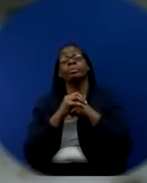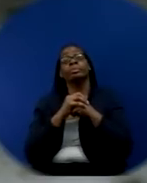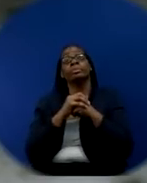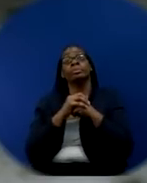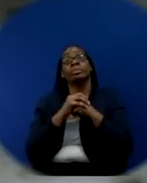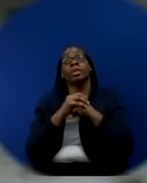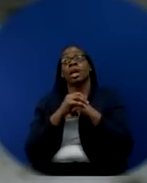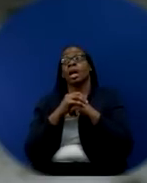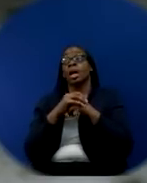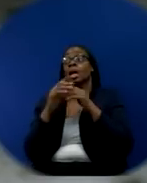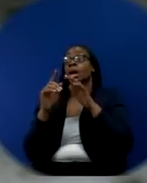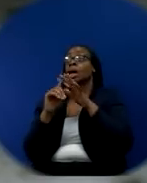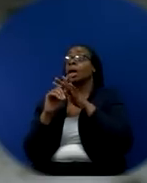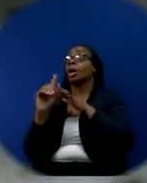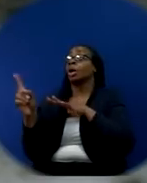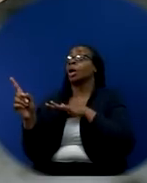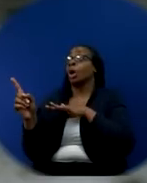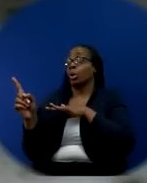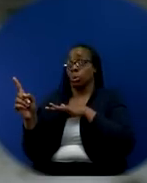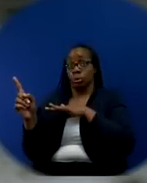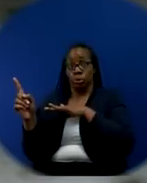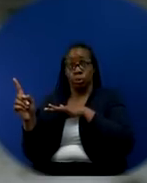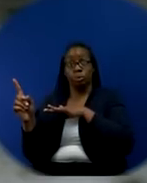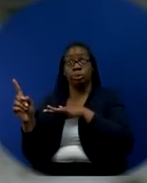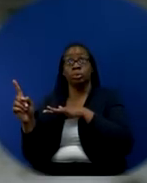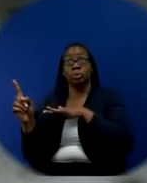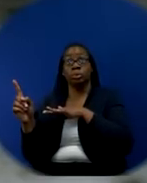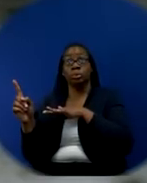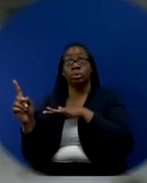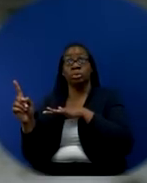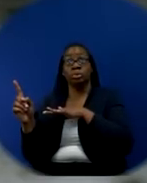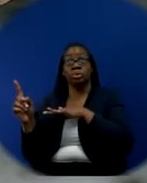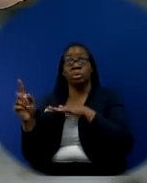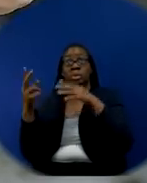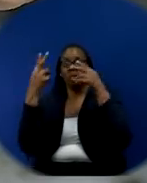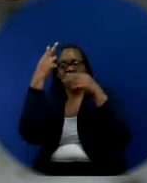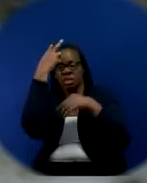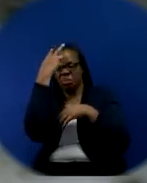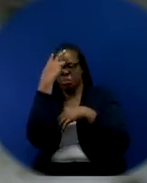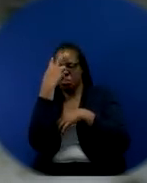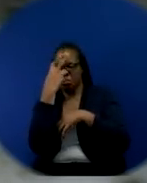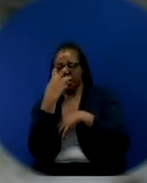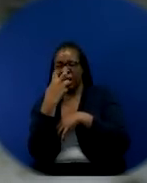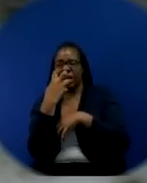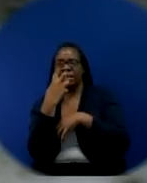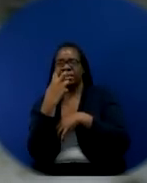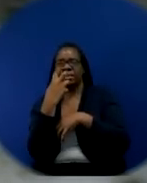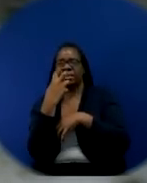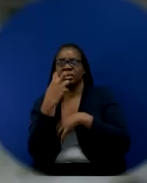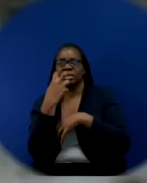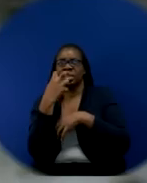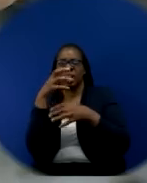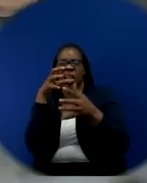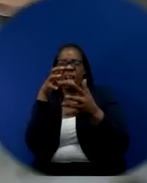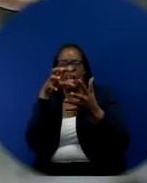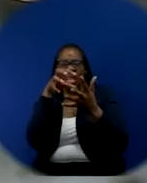Go get the blind, the